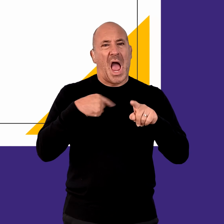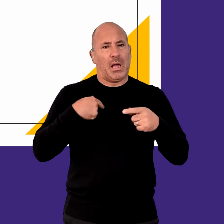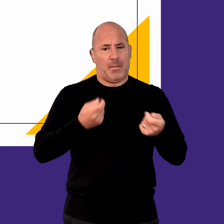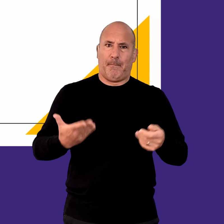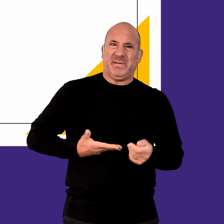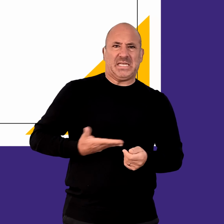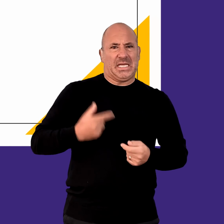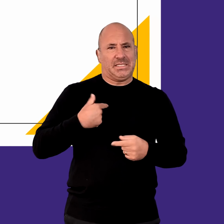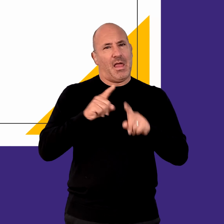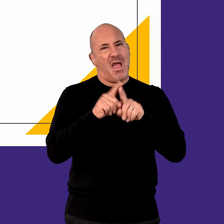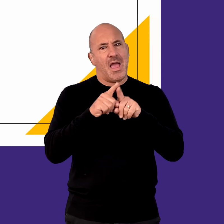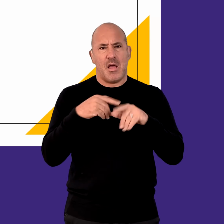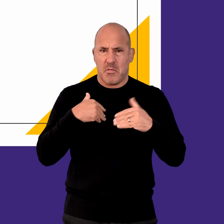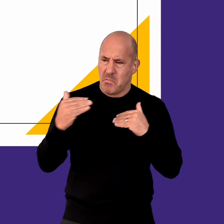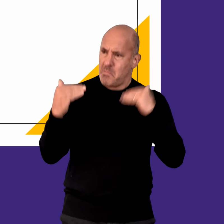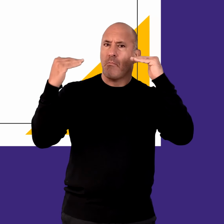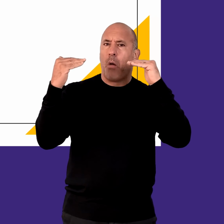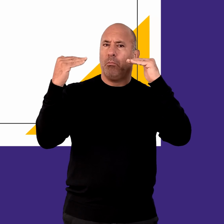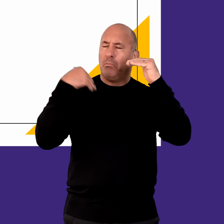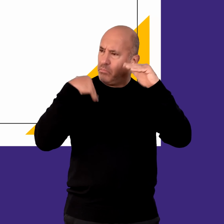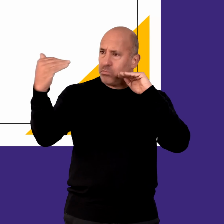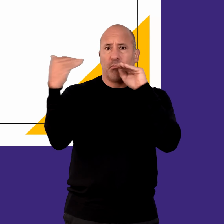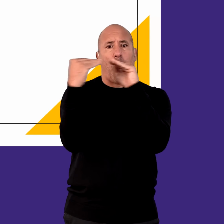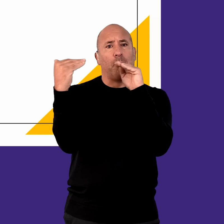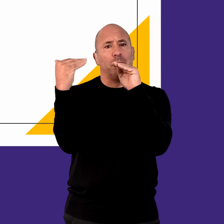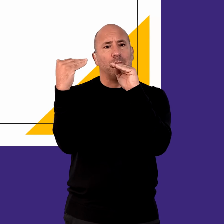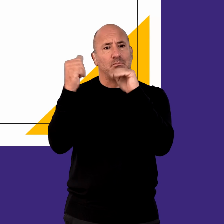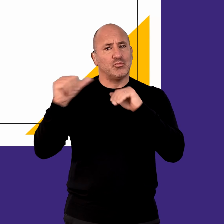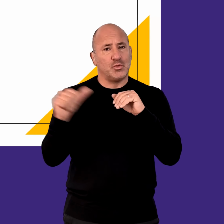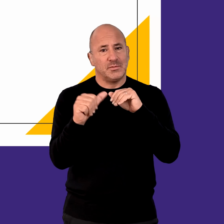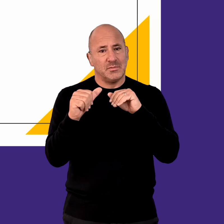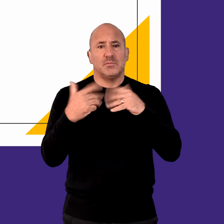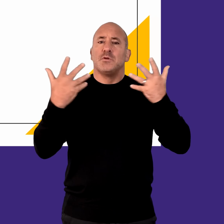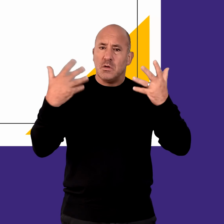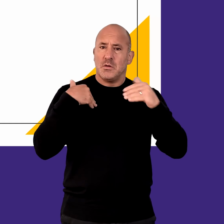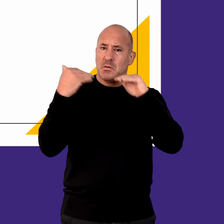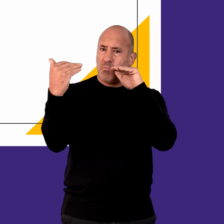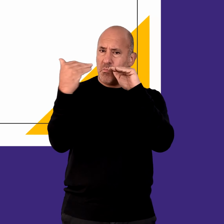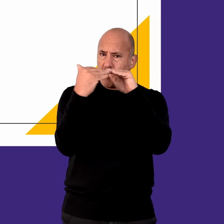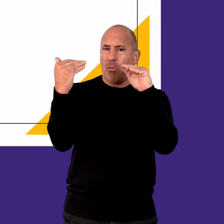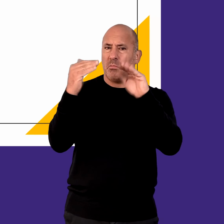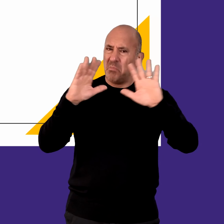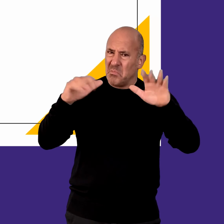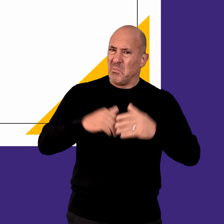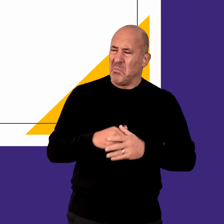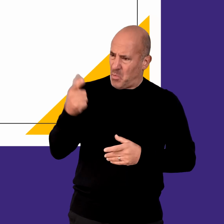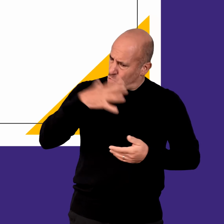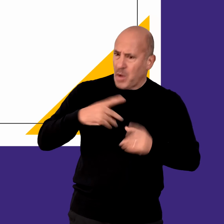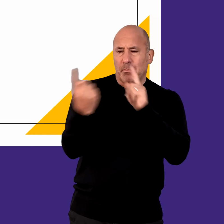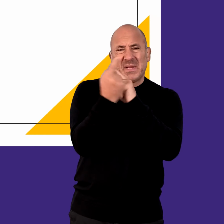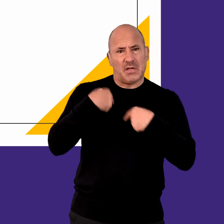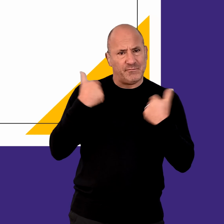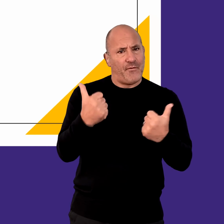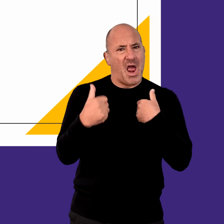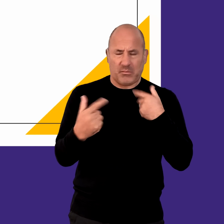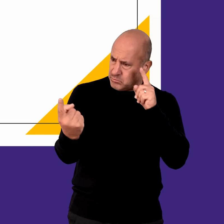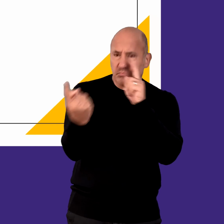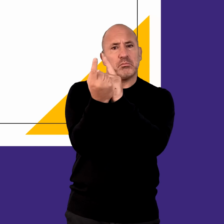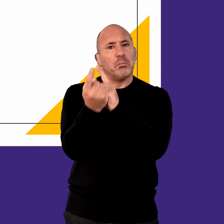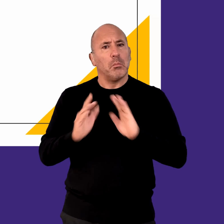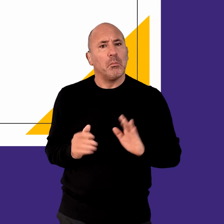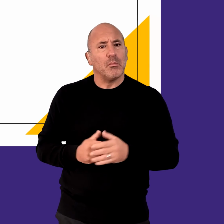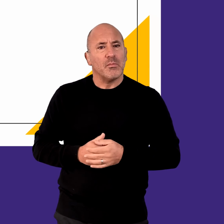to assume a kind of position of authority, to refer to ourselves as being an anchor institution. And we try and go in with an expectation